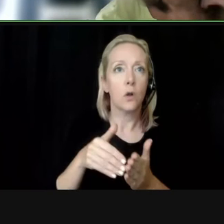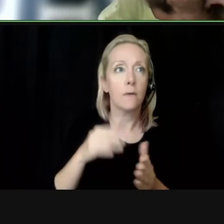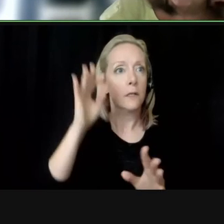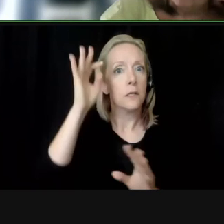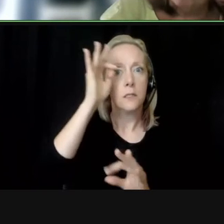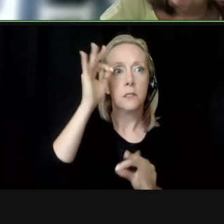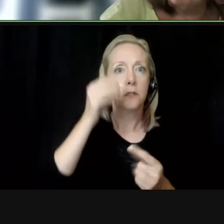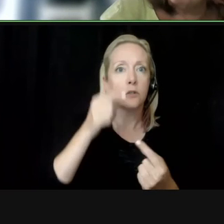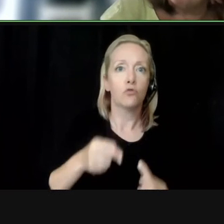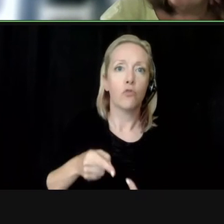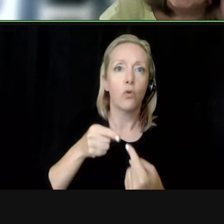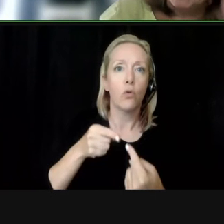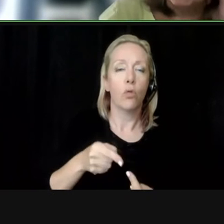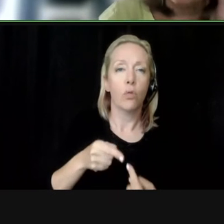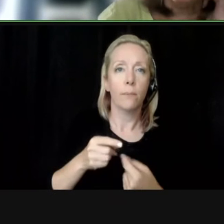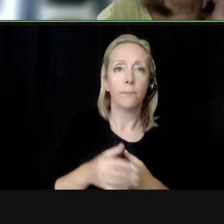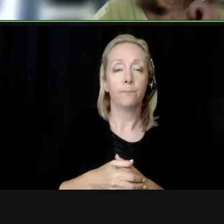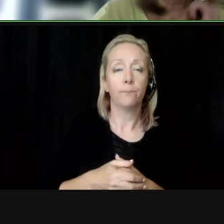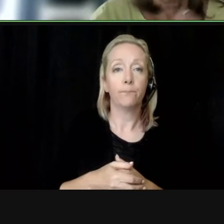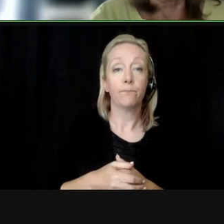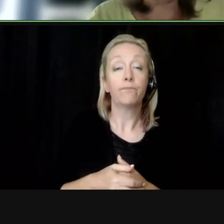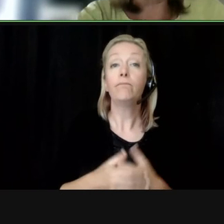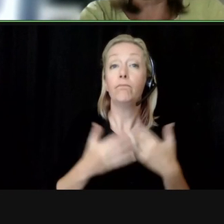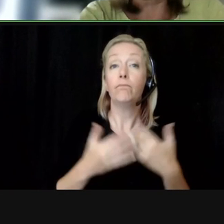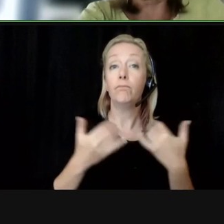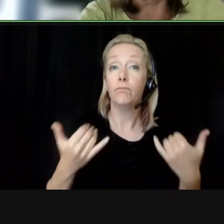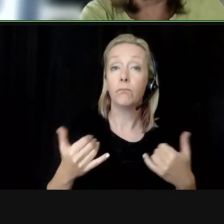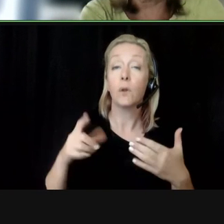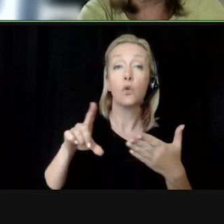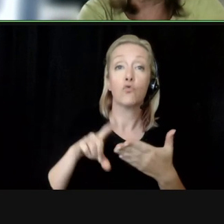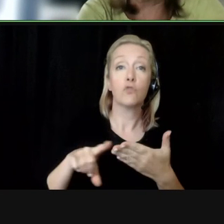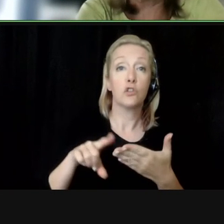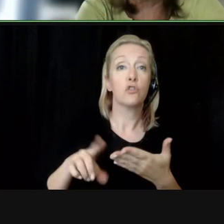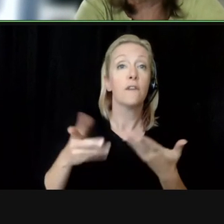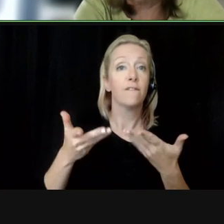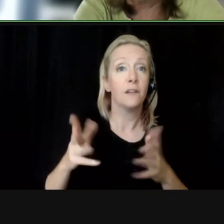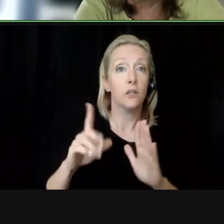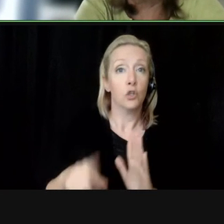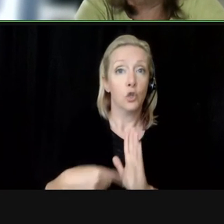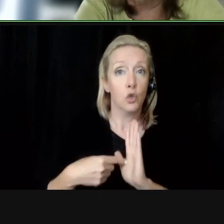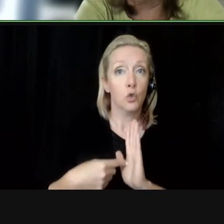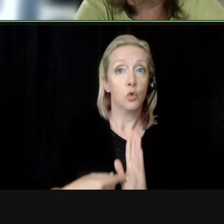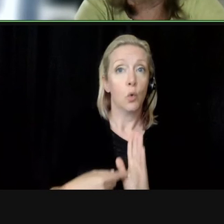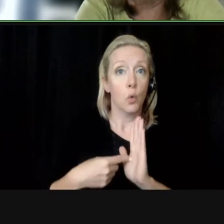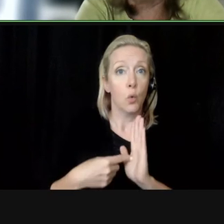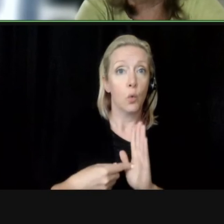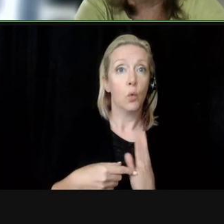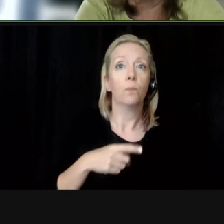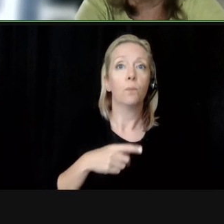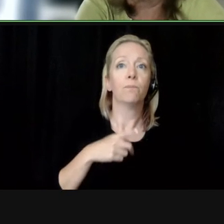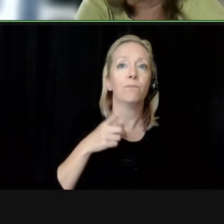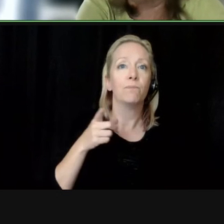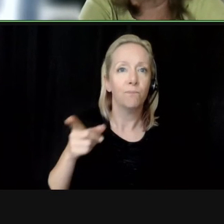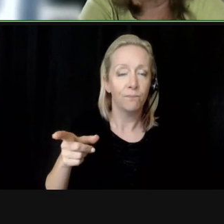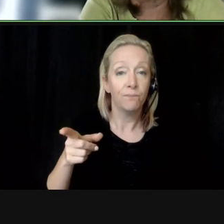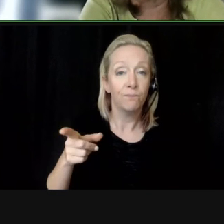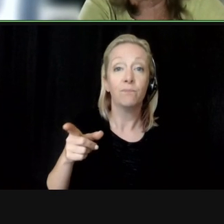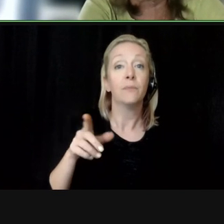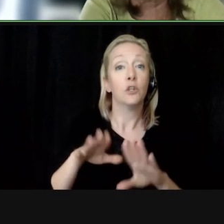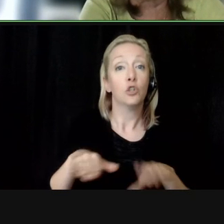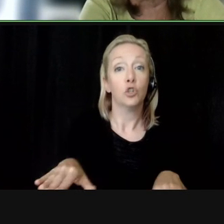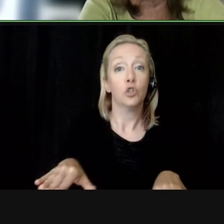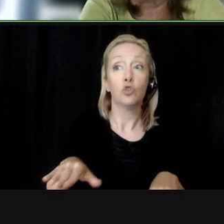We also know from research that they are more likely to report television and making